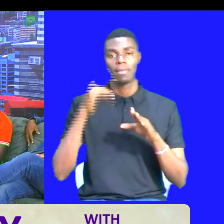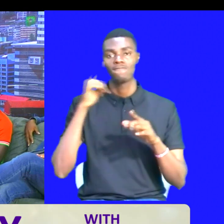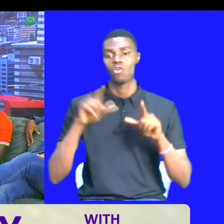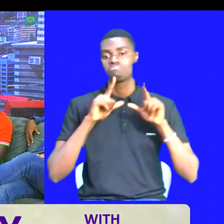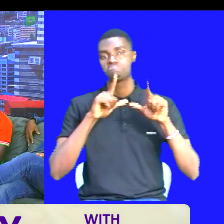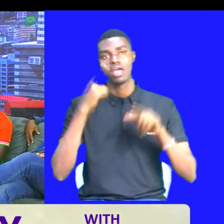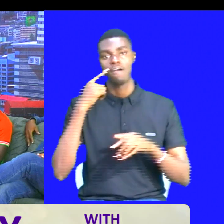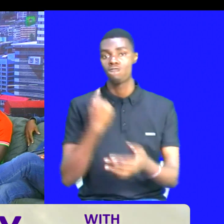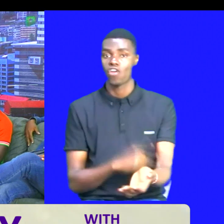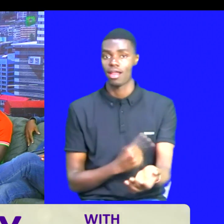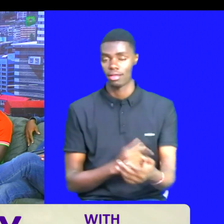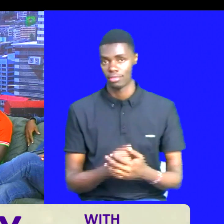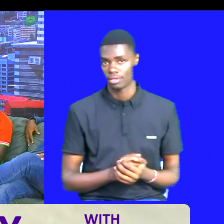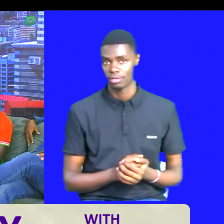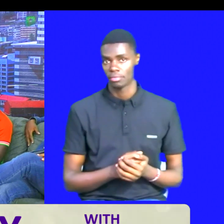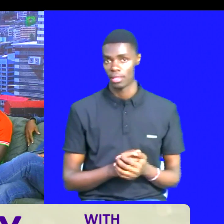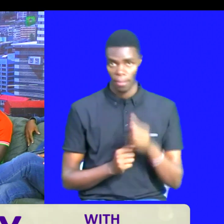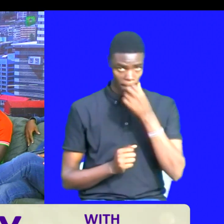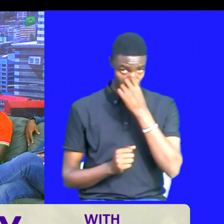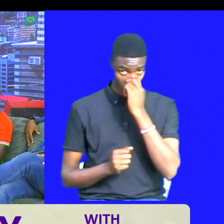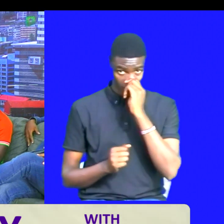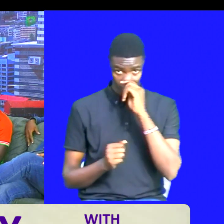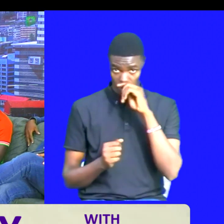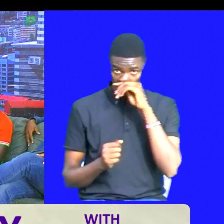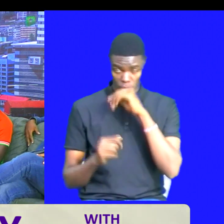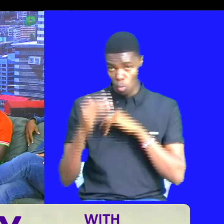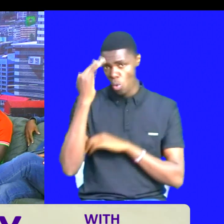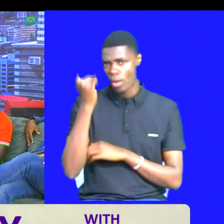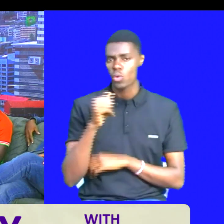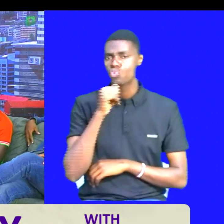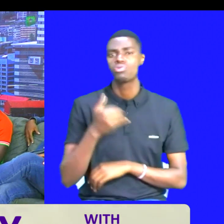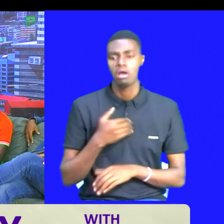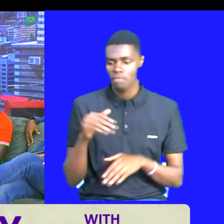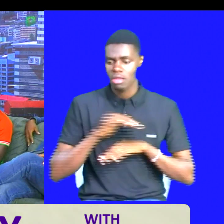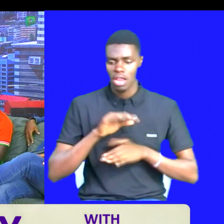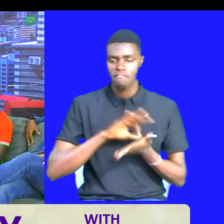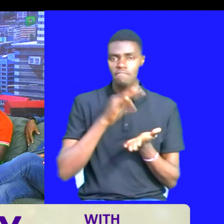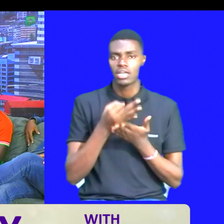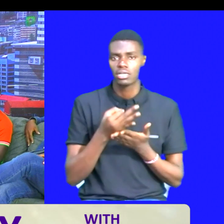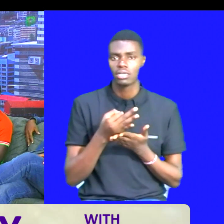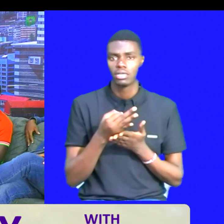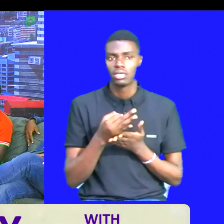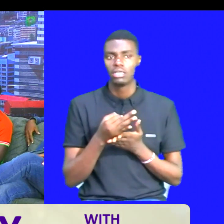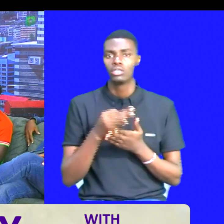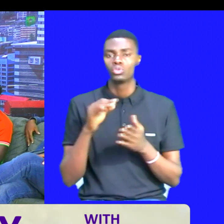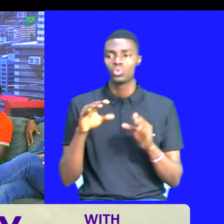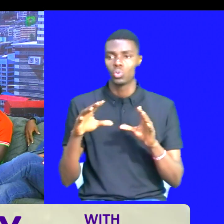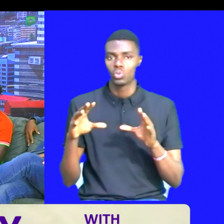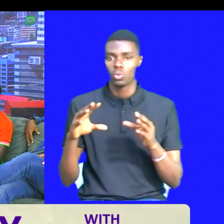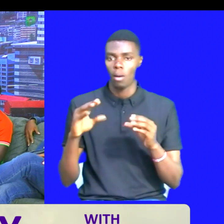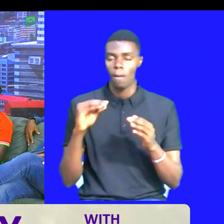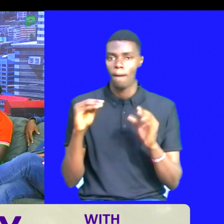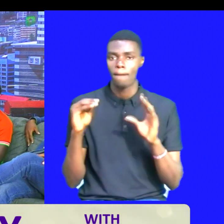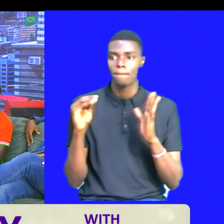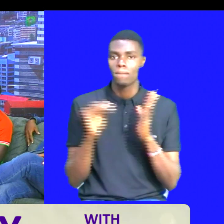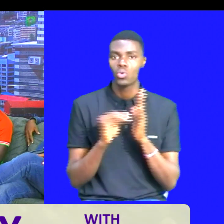Ghana, and that was because we did not have enough funding to put a national league, or